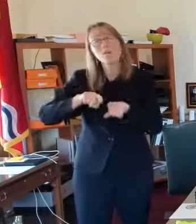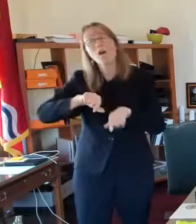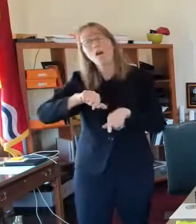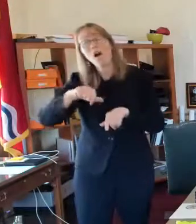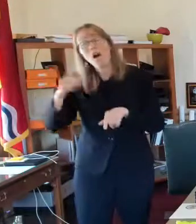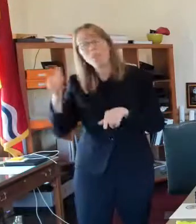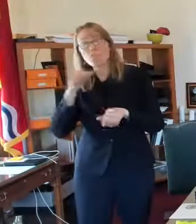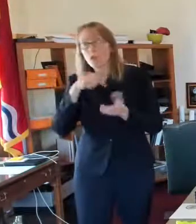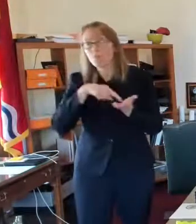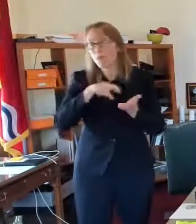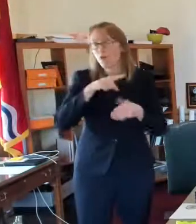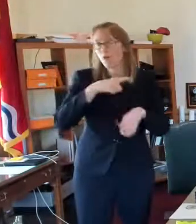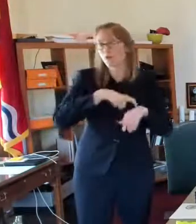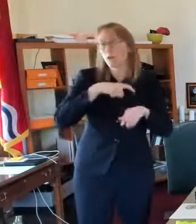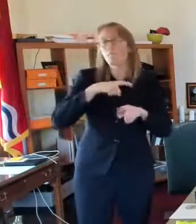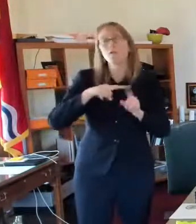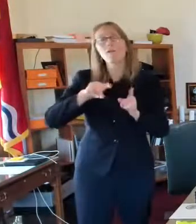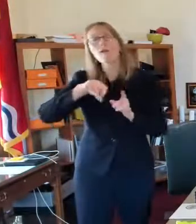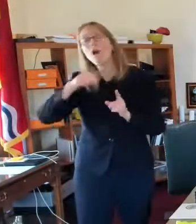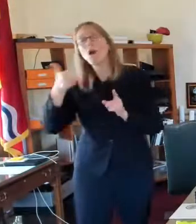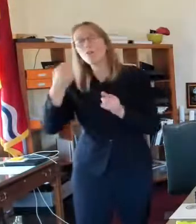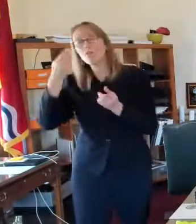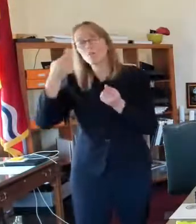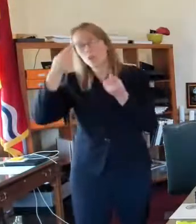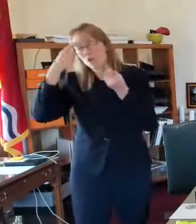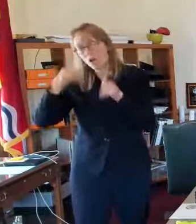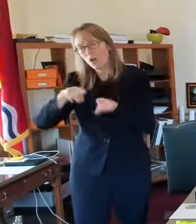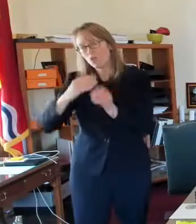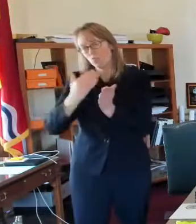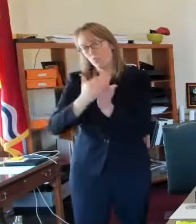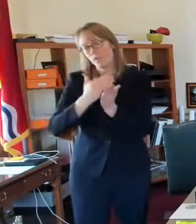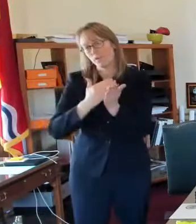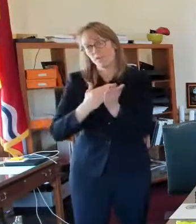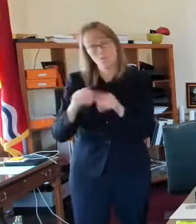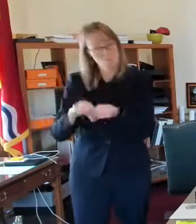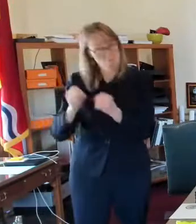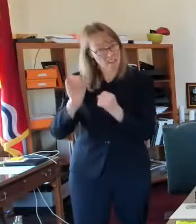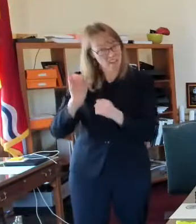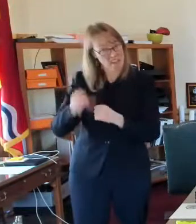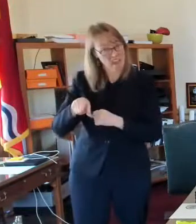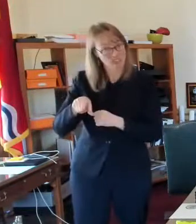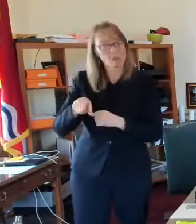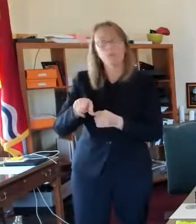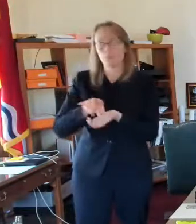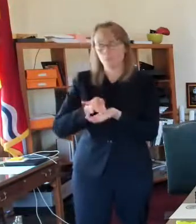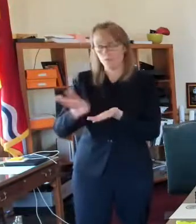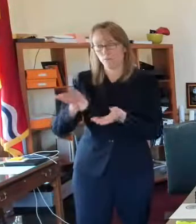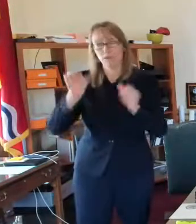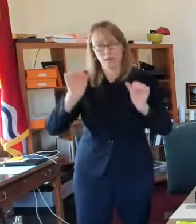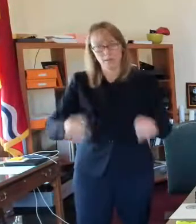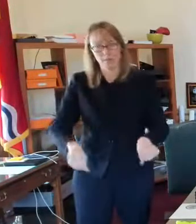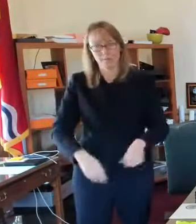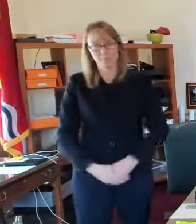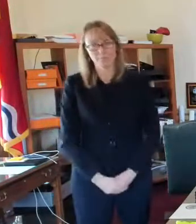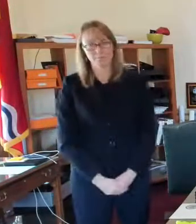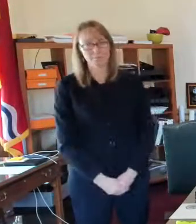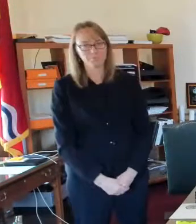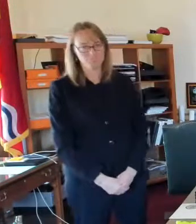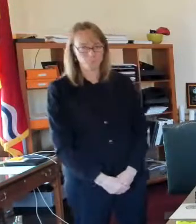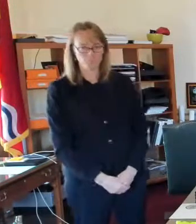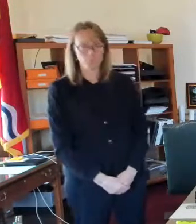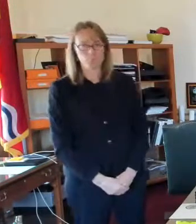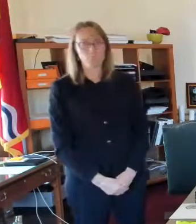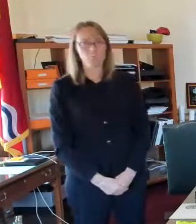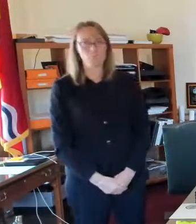several landlords over the last month or two, And landlords are saying, I